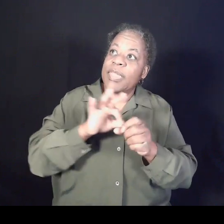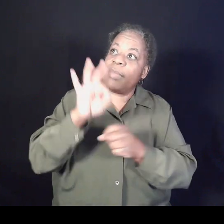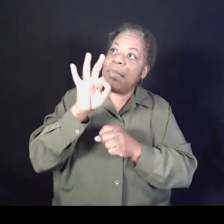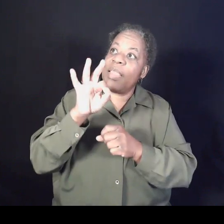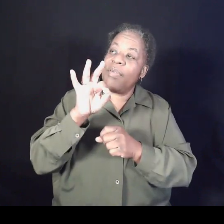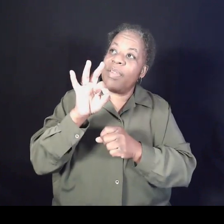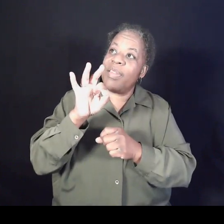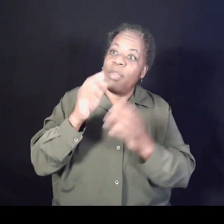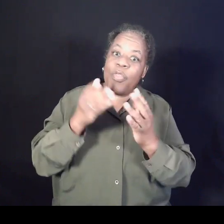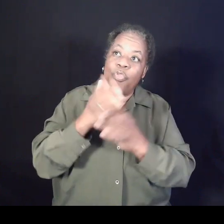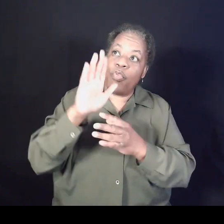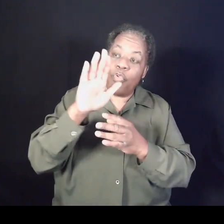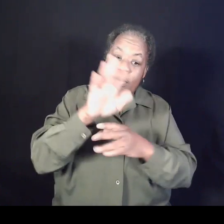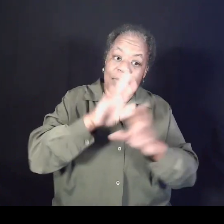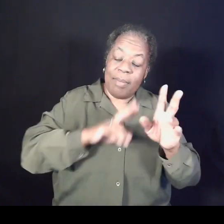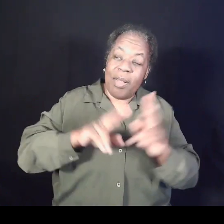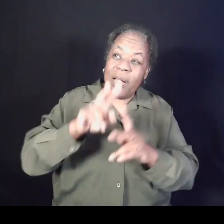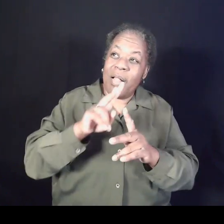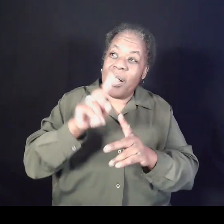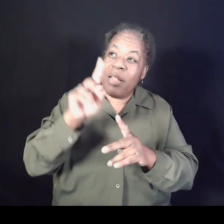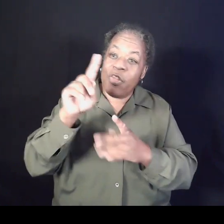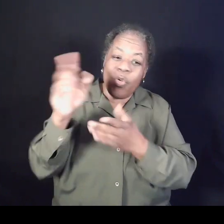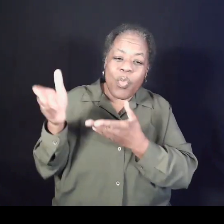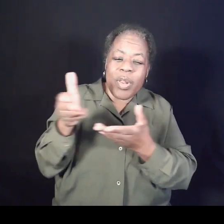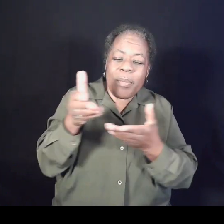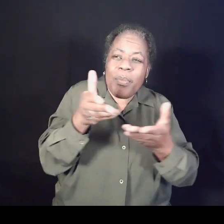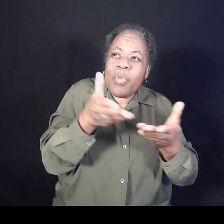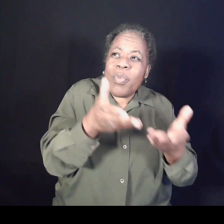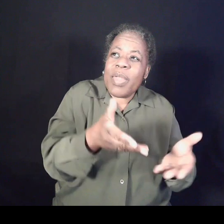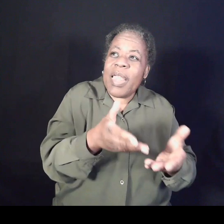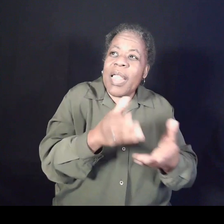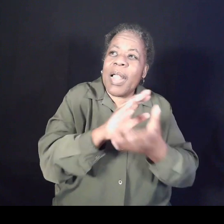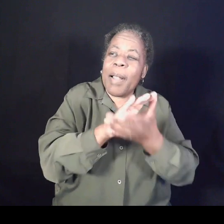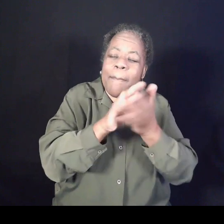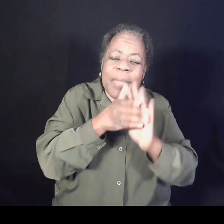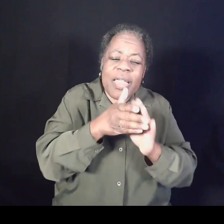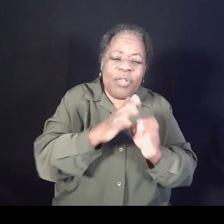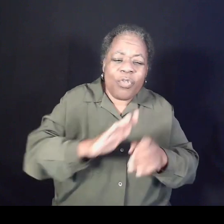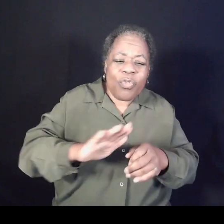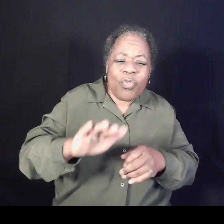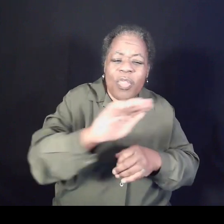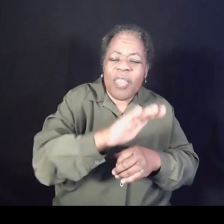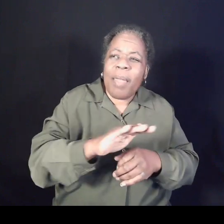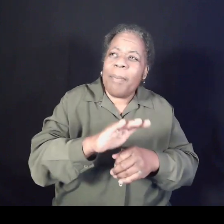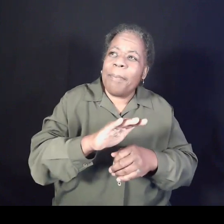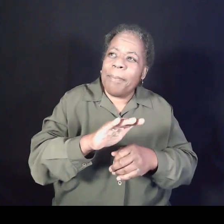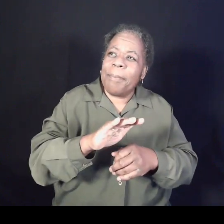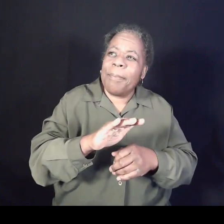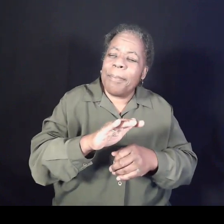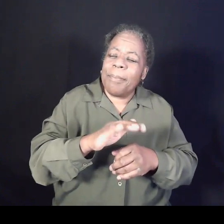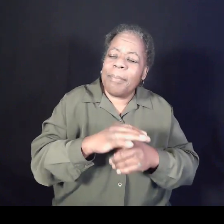your people, you might bring a measure of peace to them in this season.